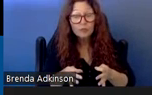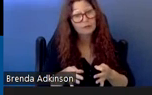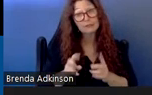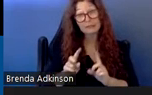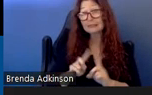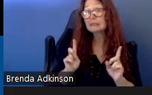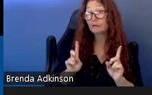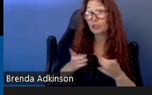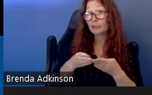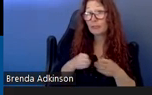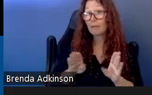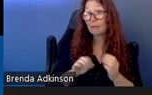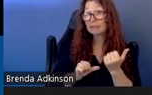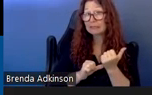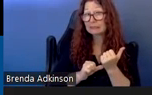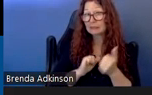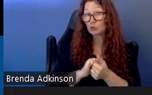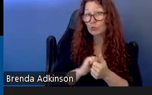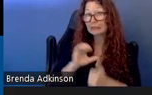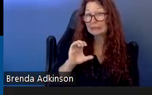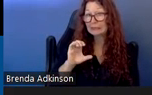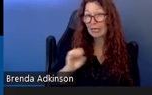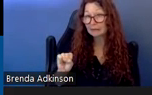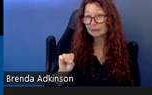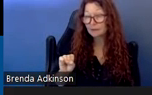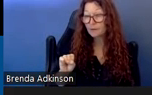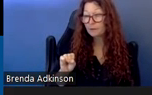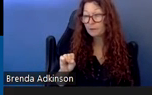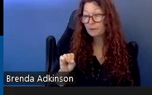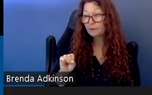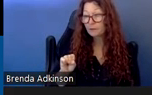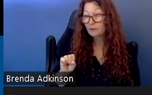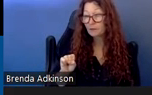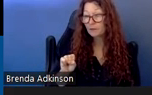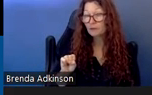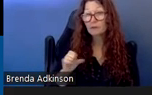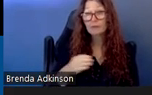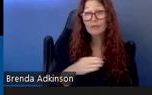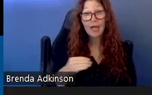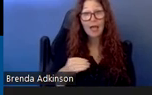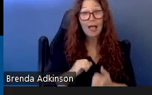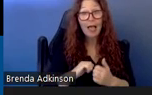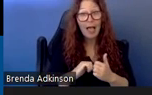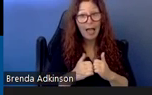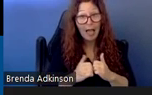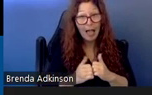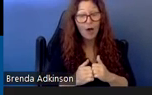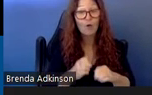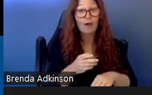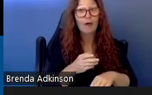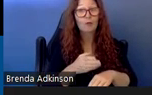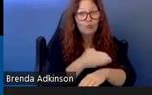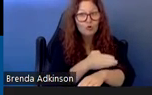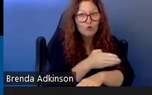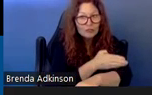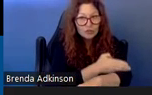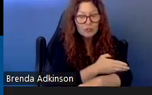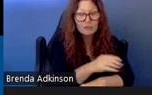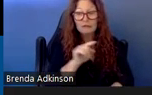assistance NCS, and how the progression of TSA, if TSA is